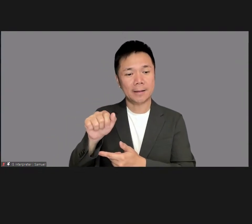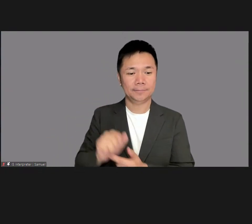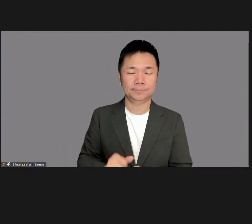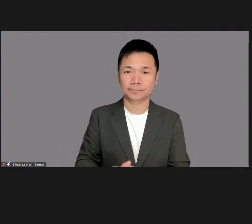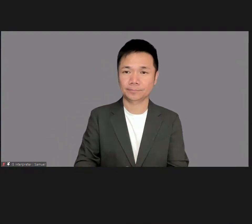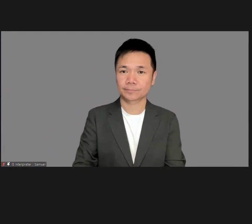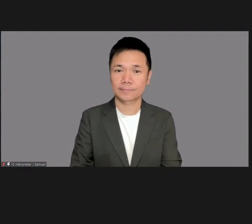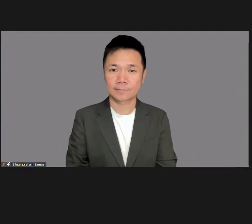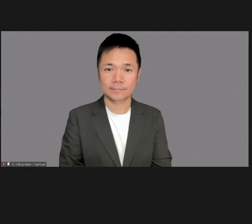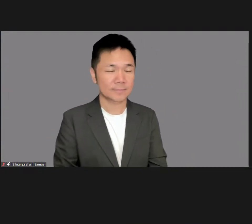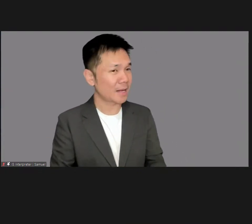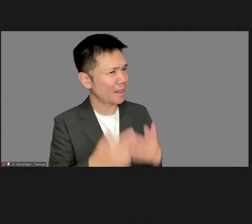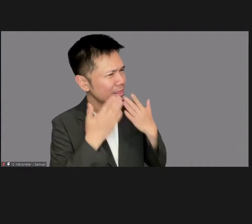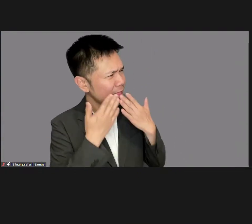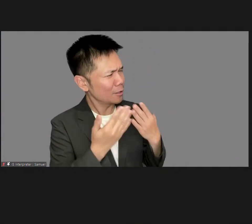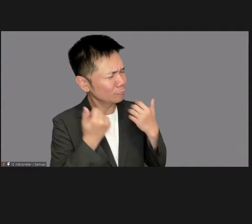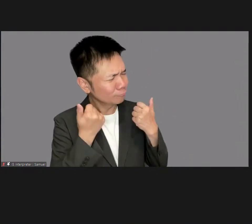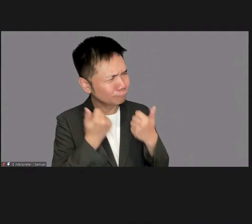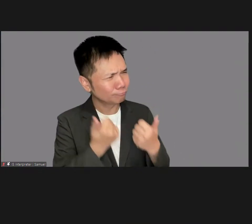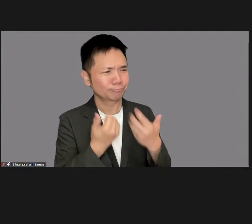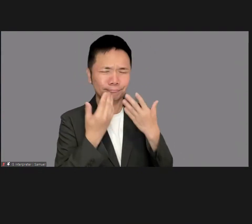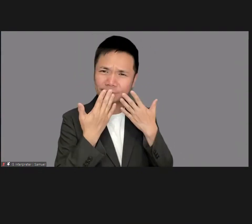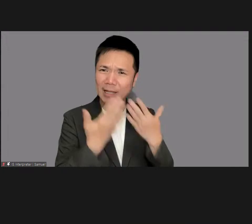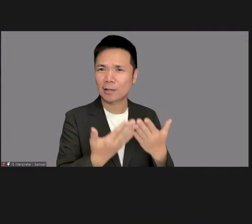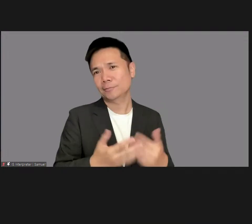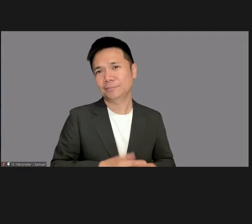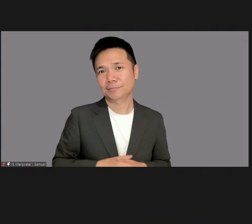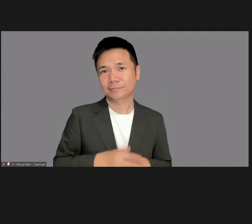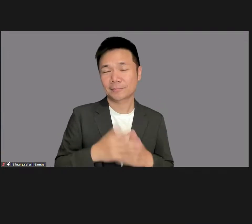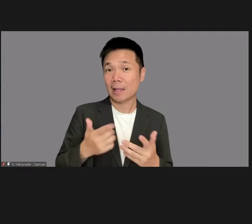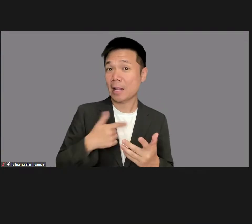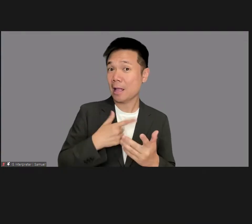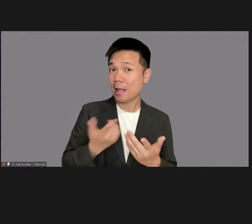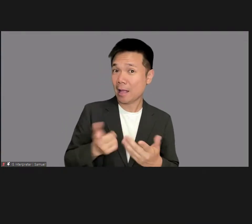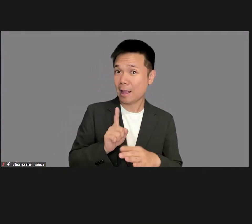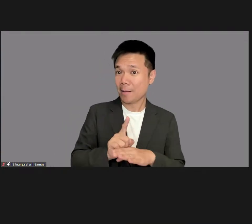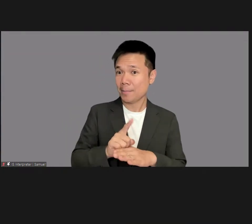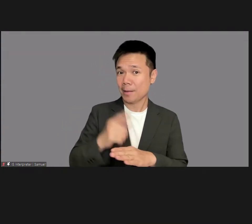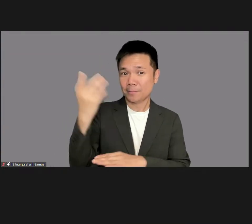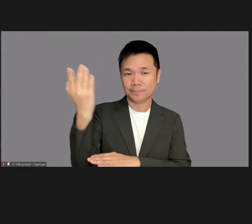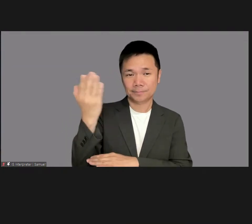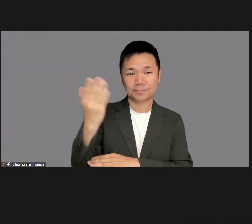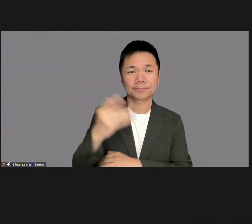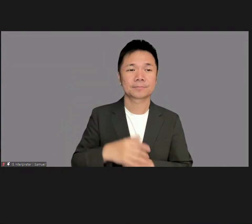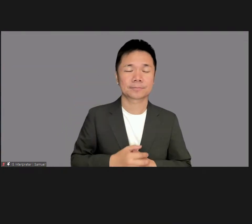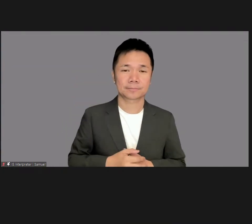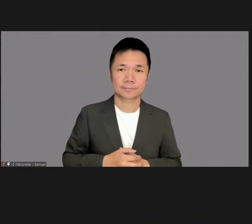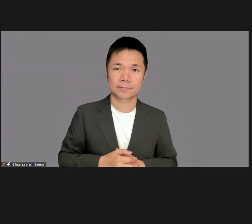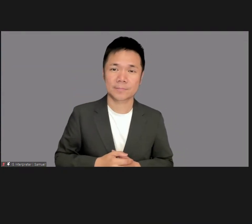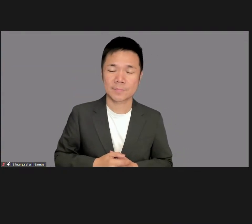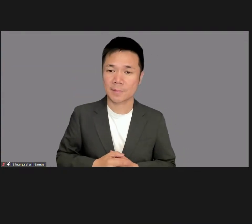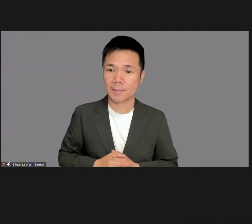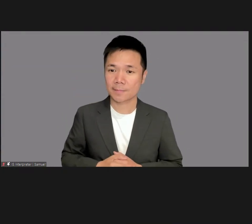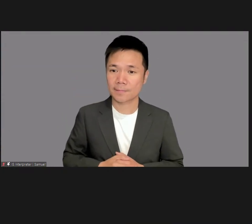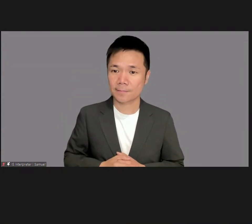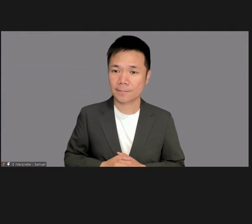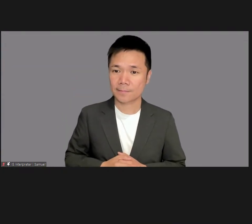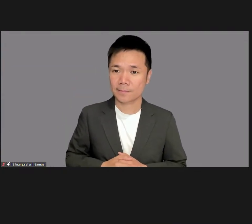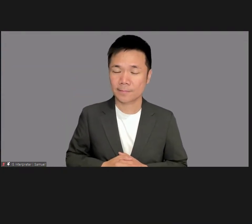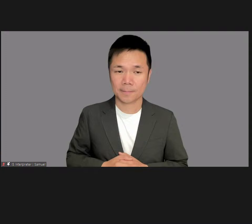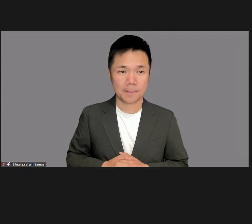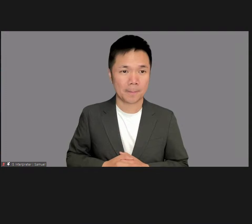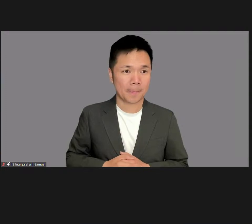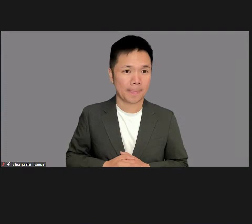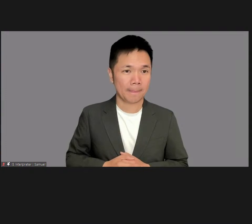Thank you so much. Really excited to be here today. And I